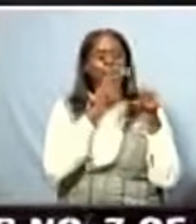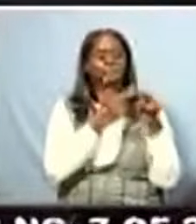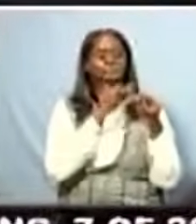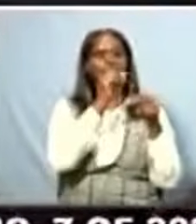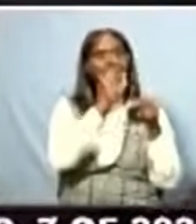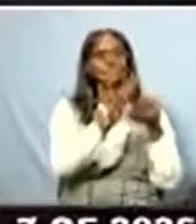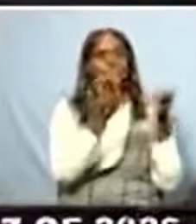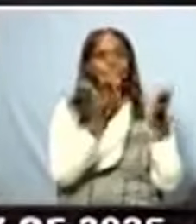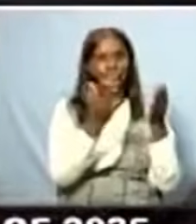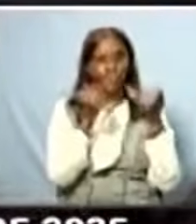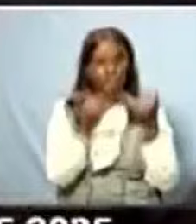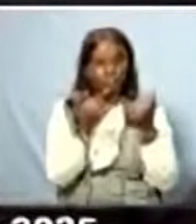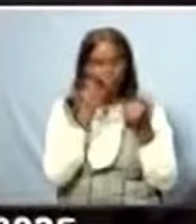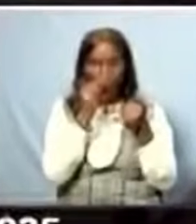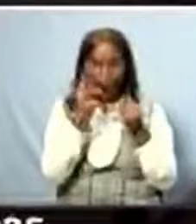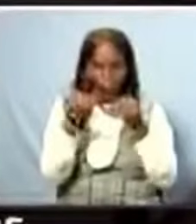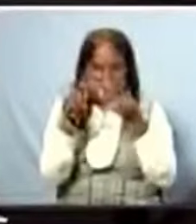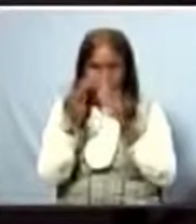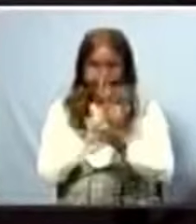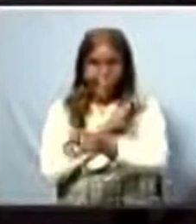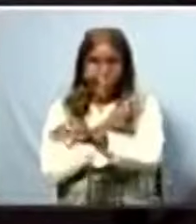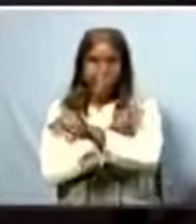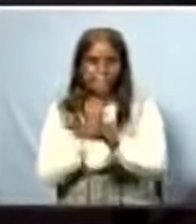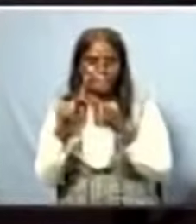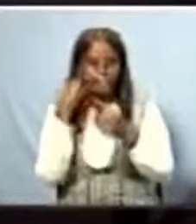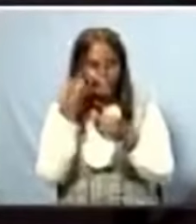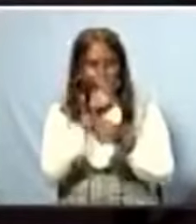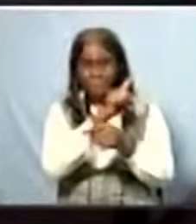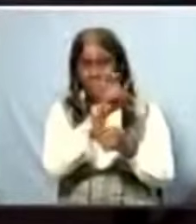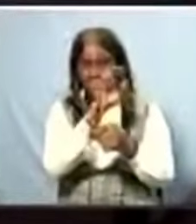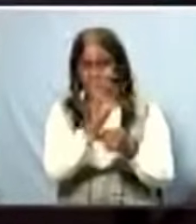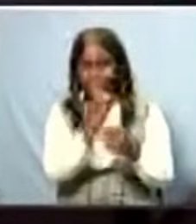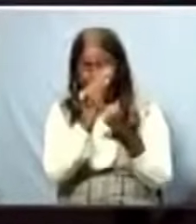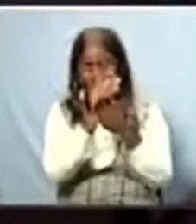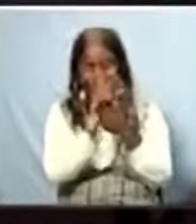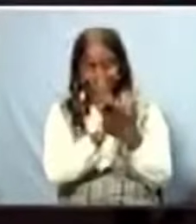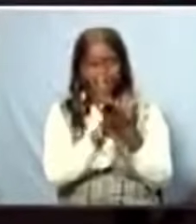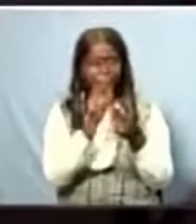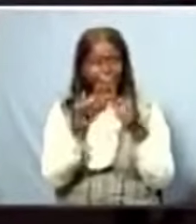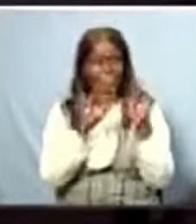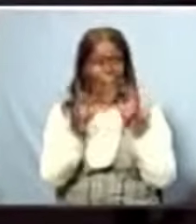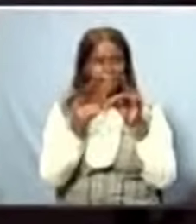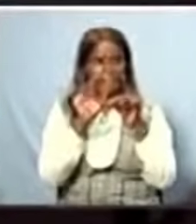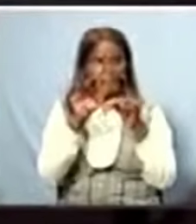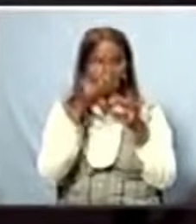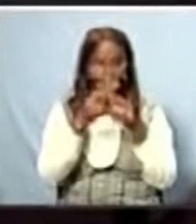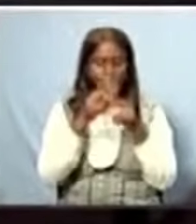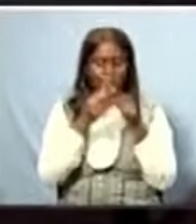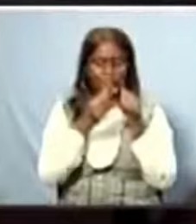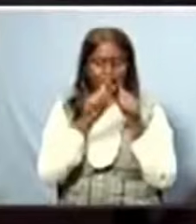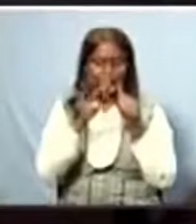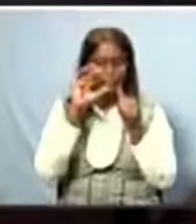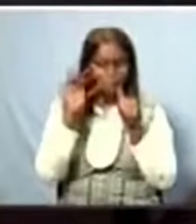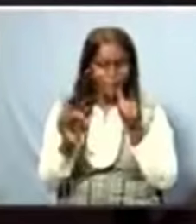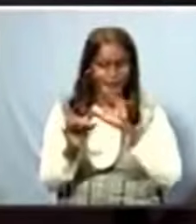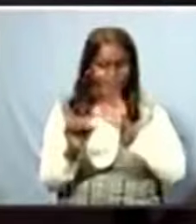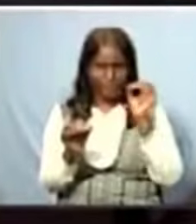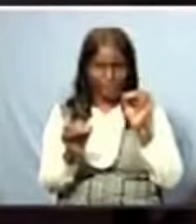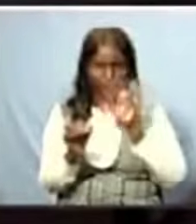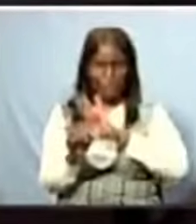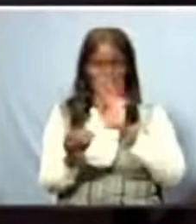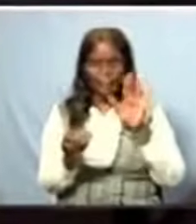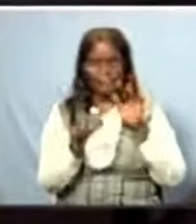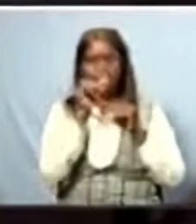be there. So now, who will be given the mandate from this 100% list to choose the particular names according to the percentages of